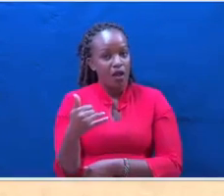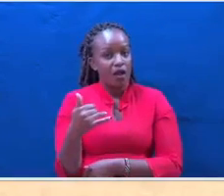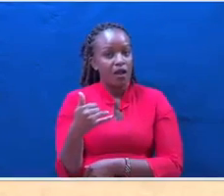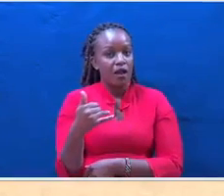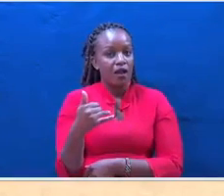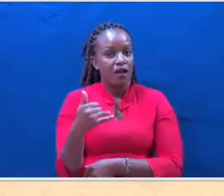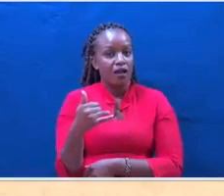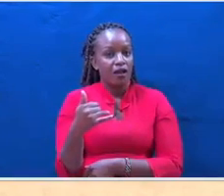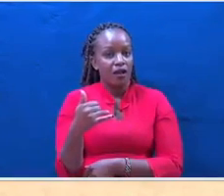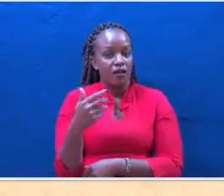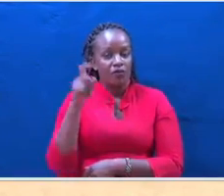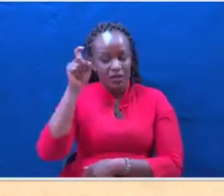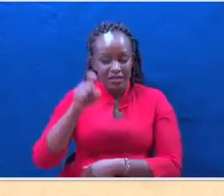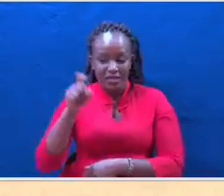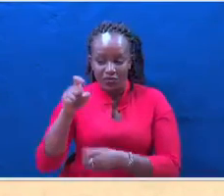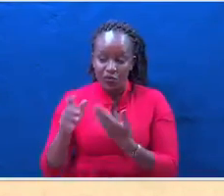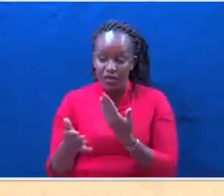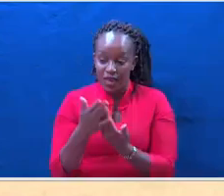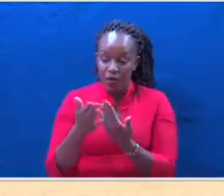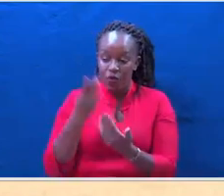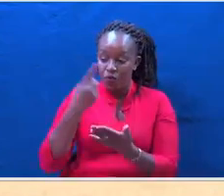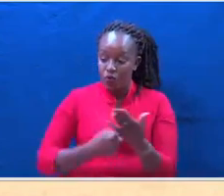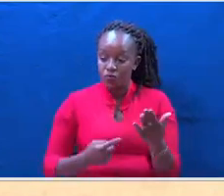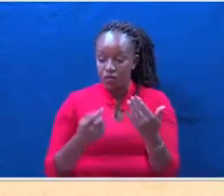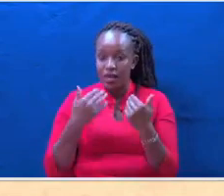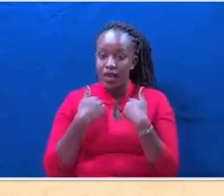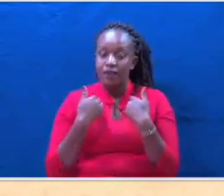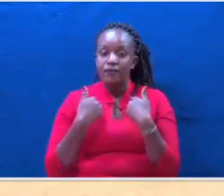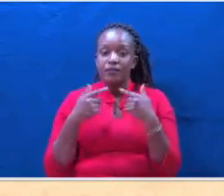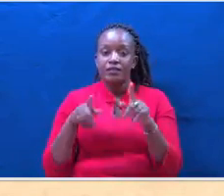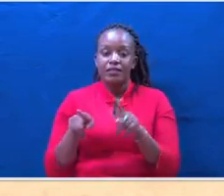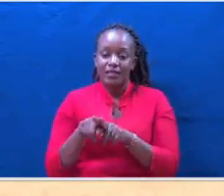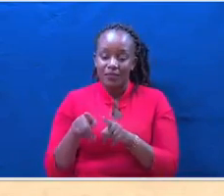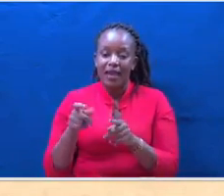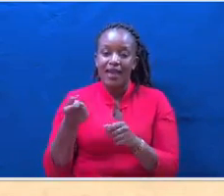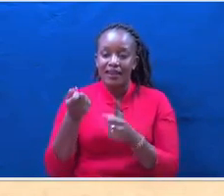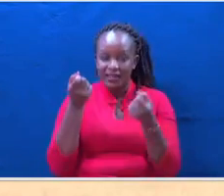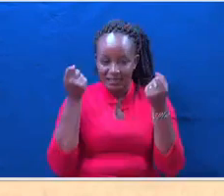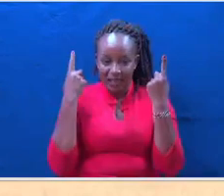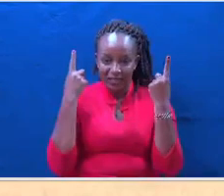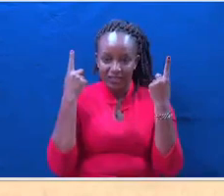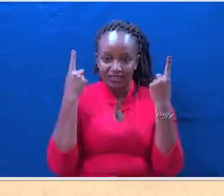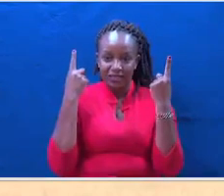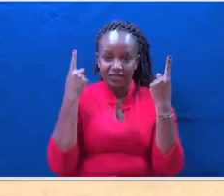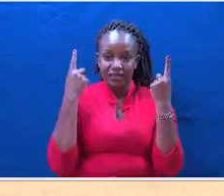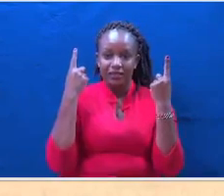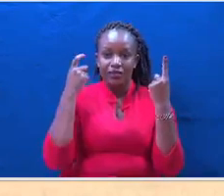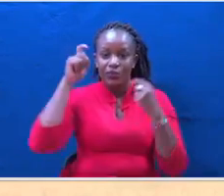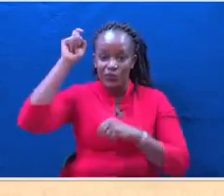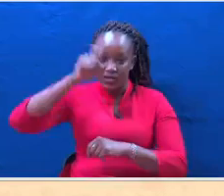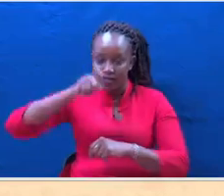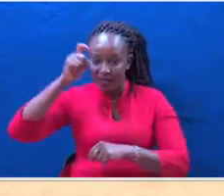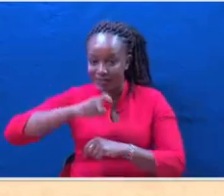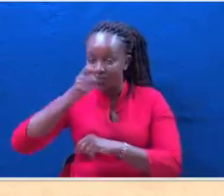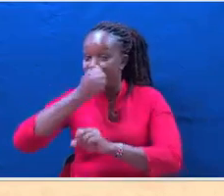that we have, and we really need to take care of what we have. And I think taking the lesson that we really need to act before it's